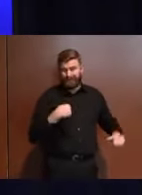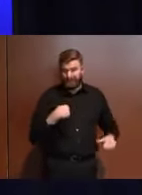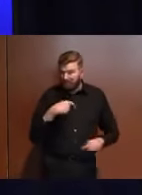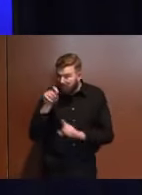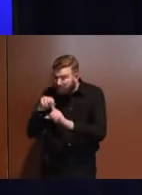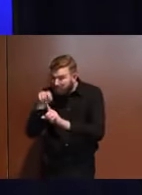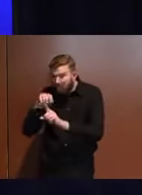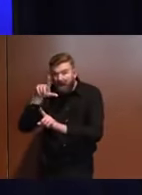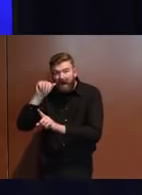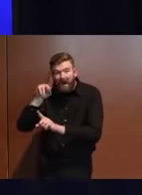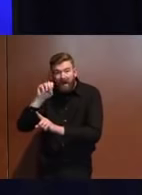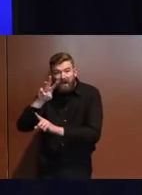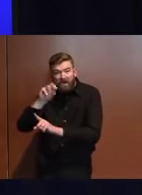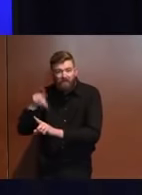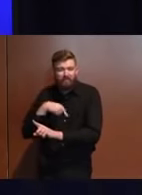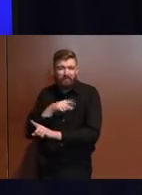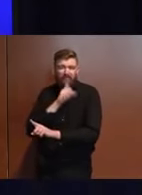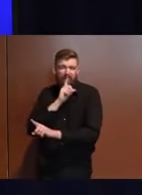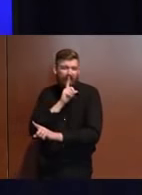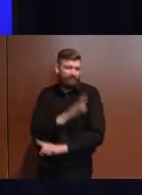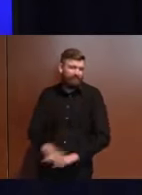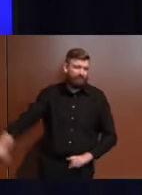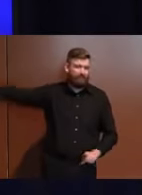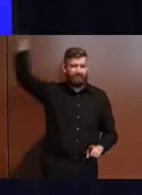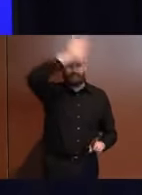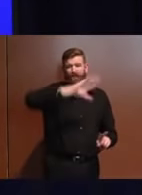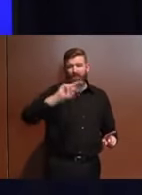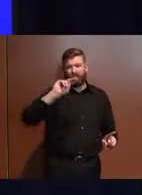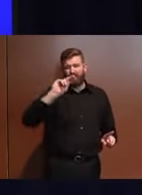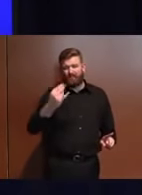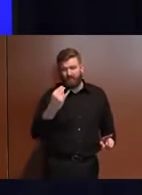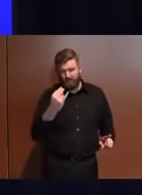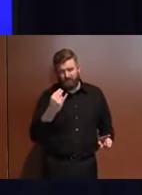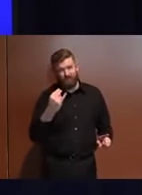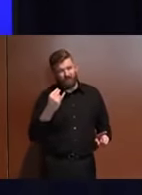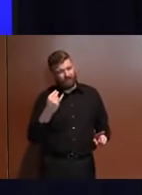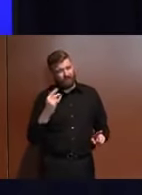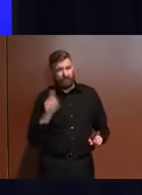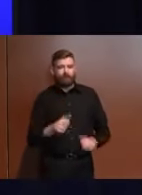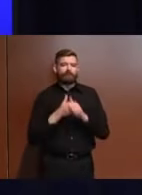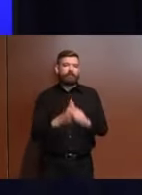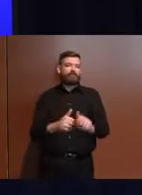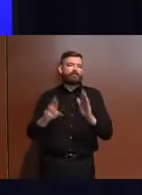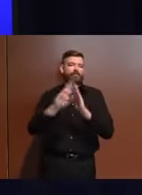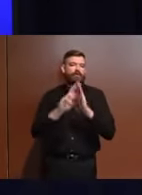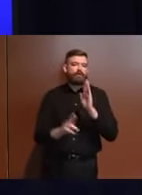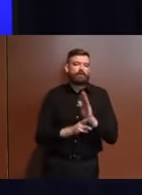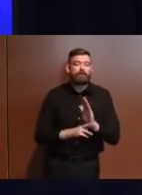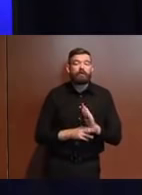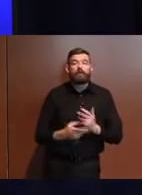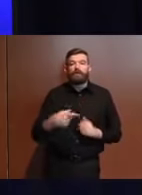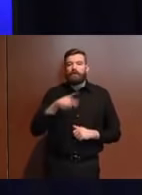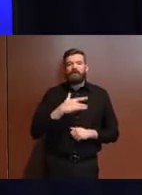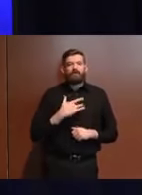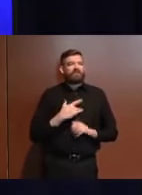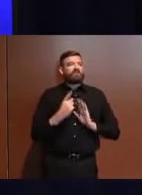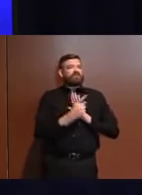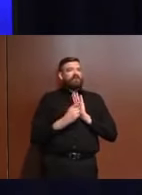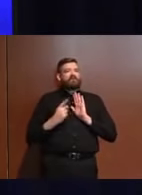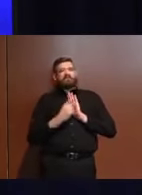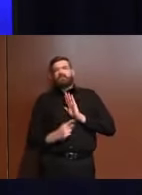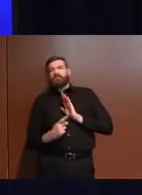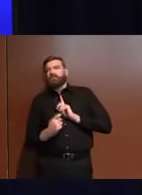anybody really that gets discriminated against, whether that's bias, harassment, and if this fuels any type